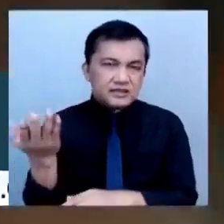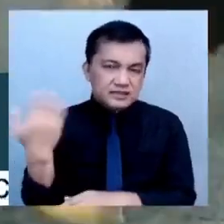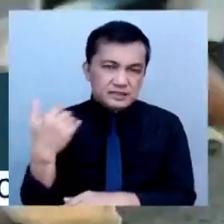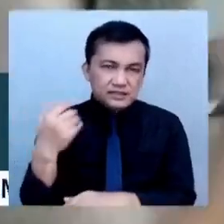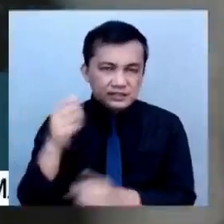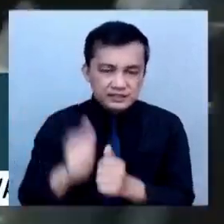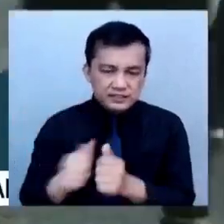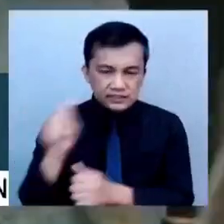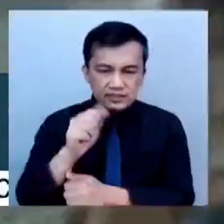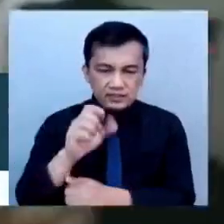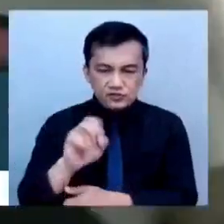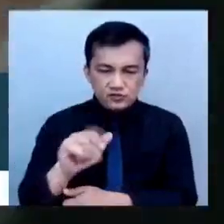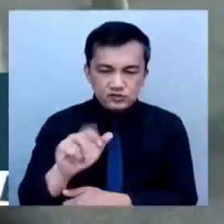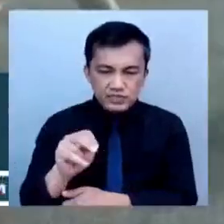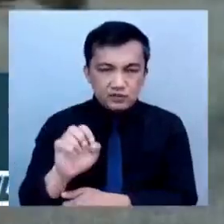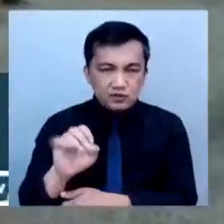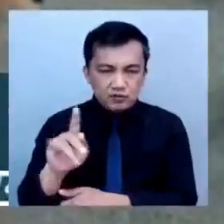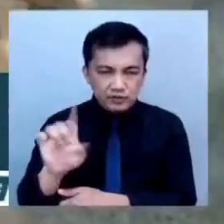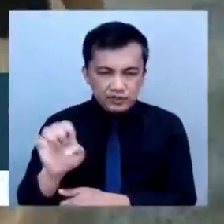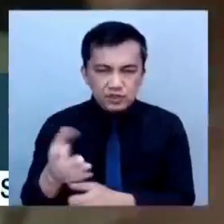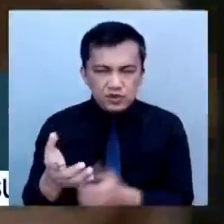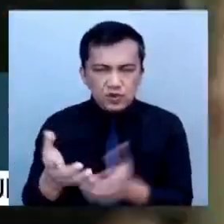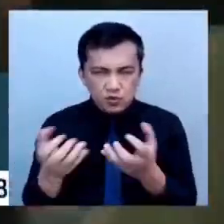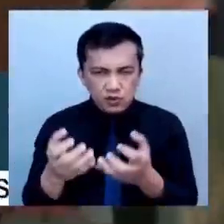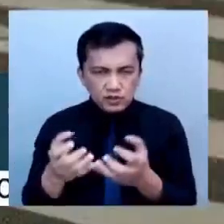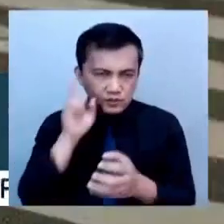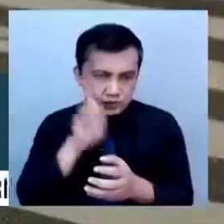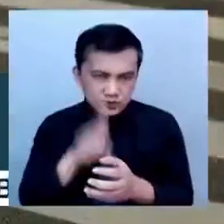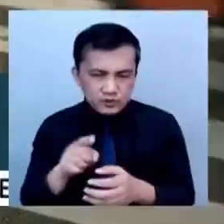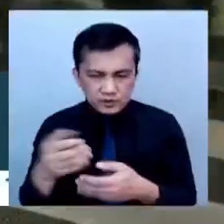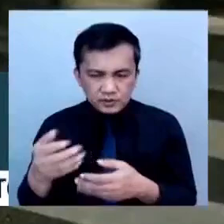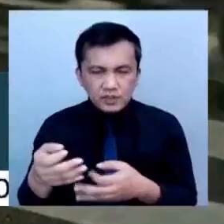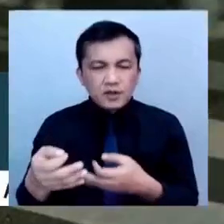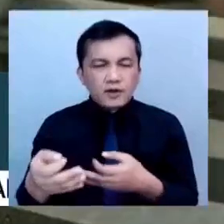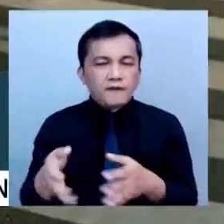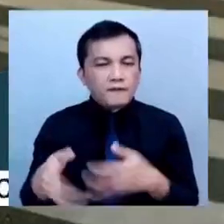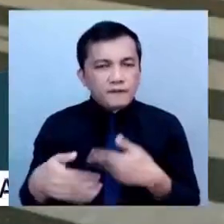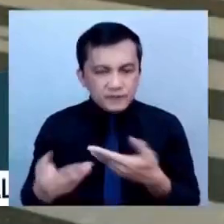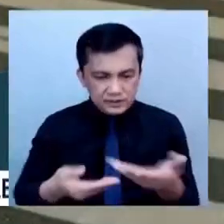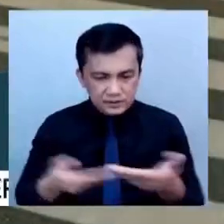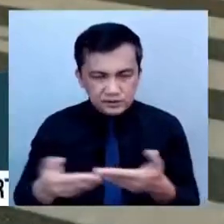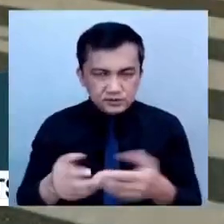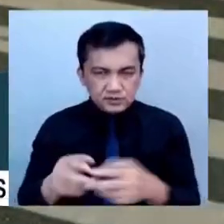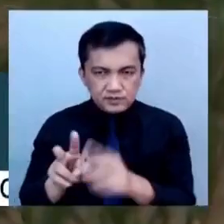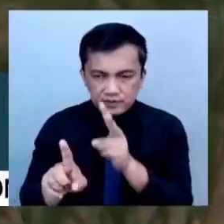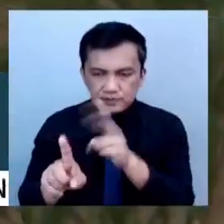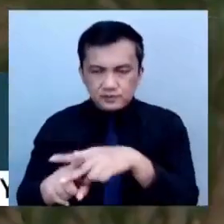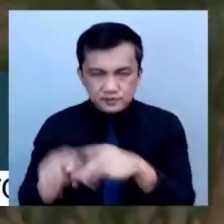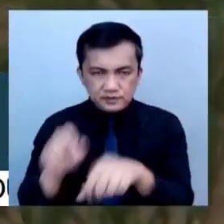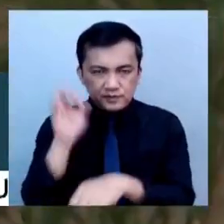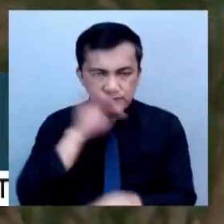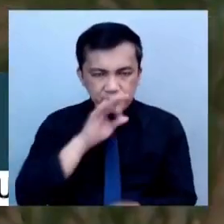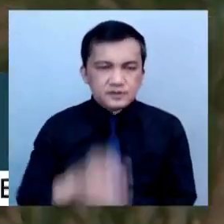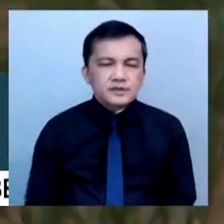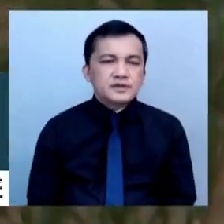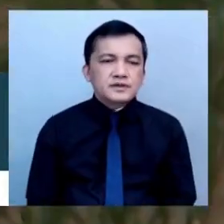who wanted a more streamlined facilitation of employment for Filipinos. Marami na po